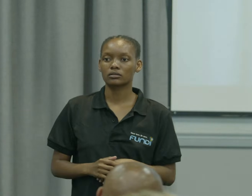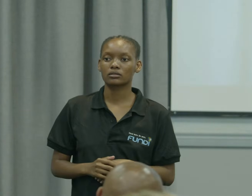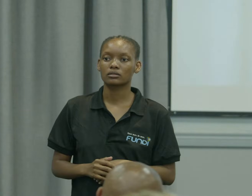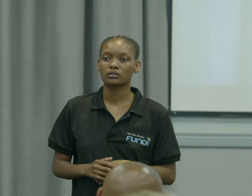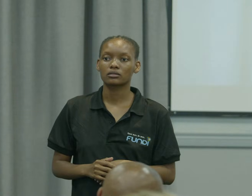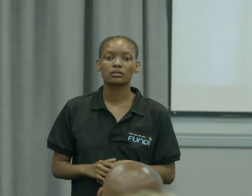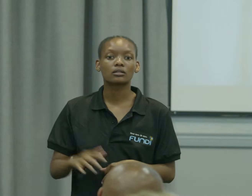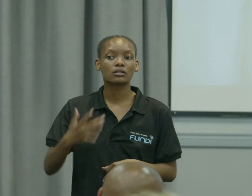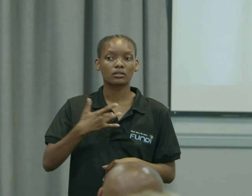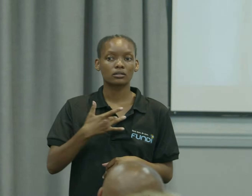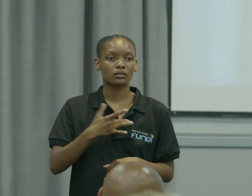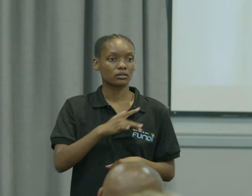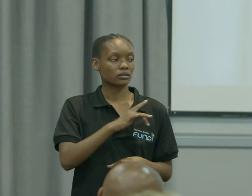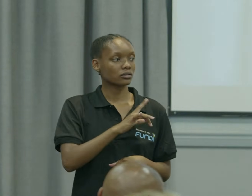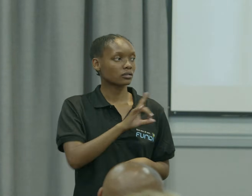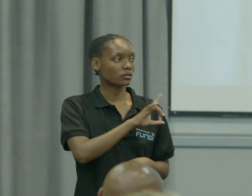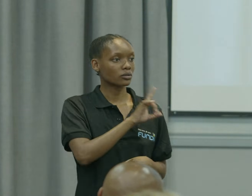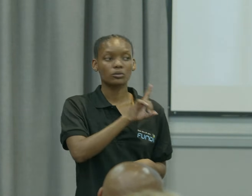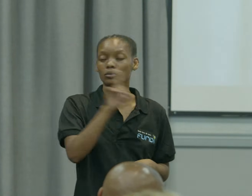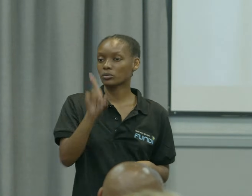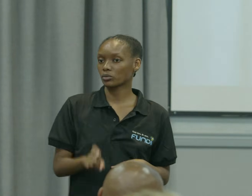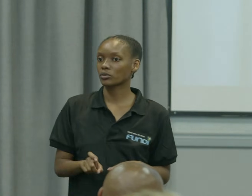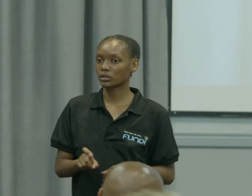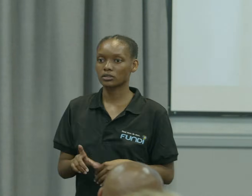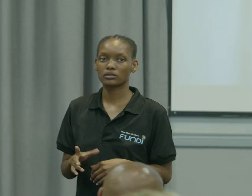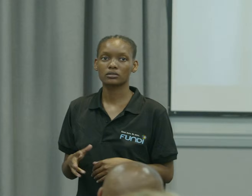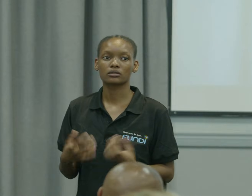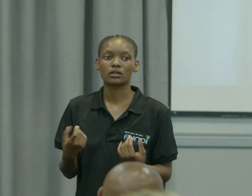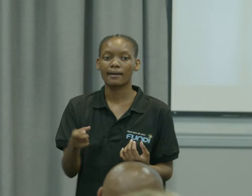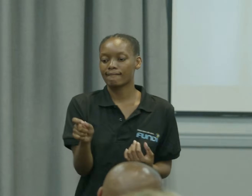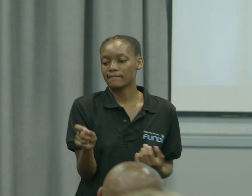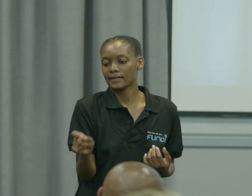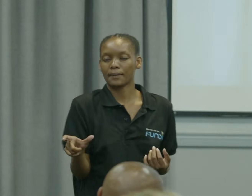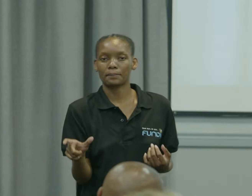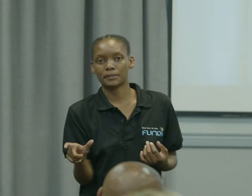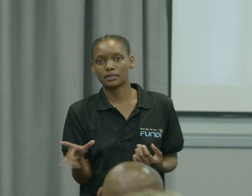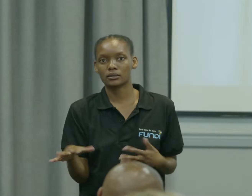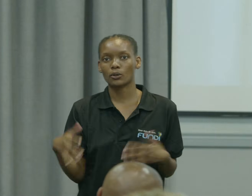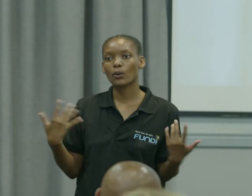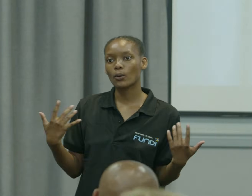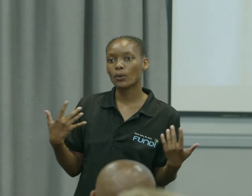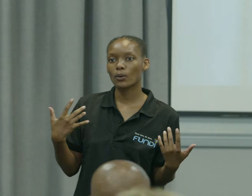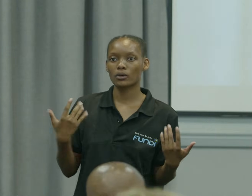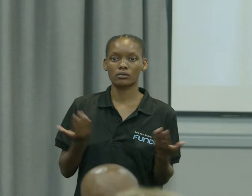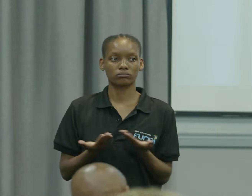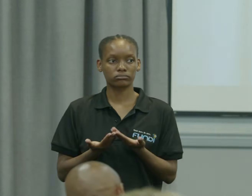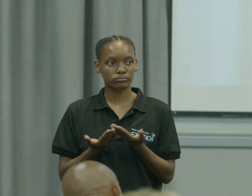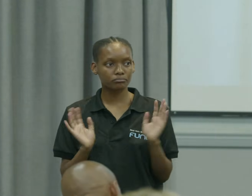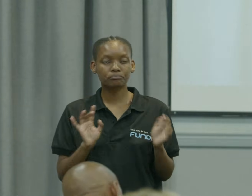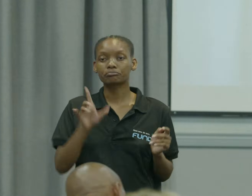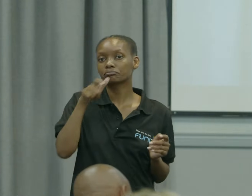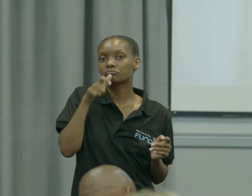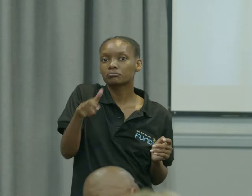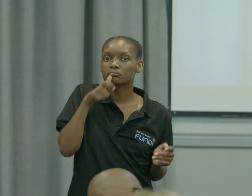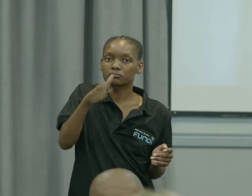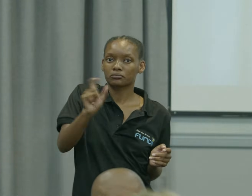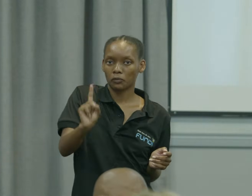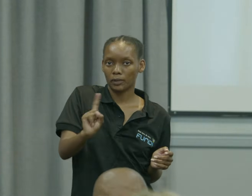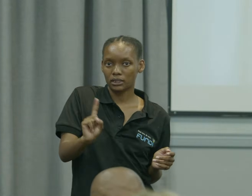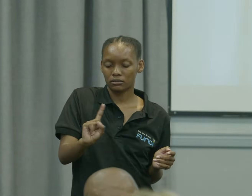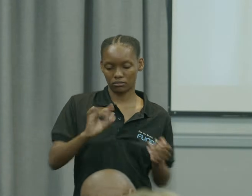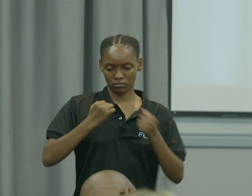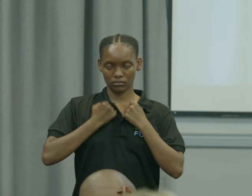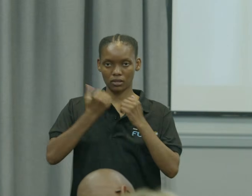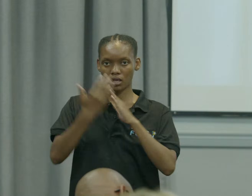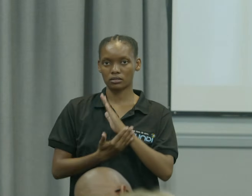The question that the presenter asked is what kind of gaps or inputs can the participants make? From my